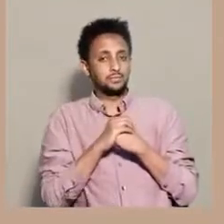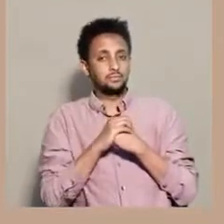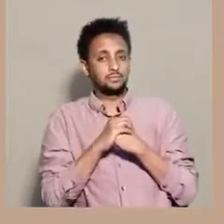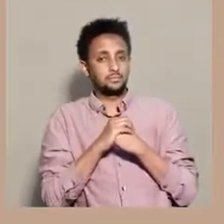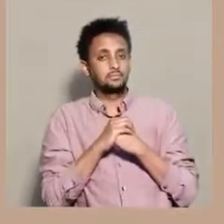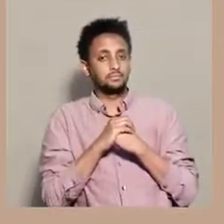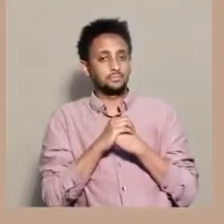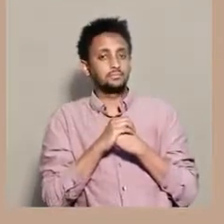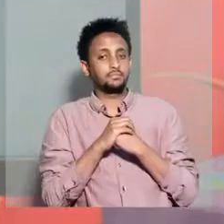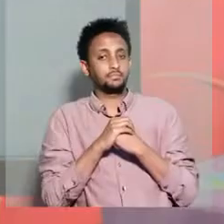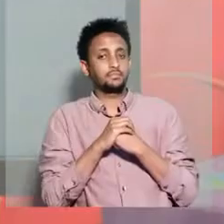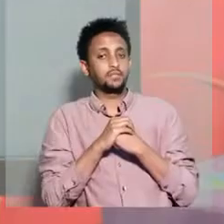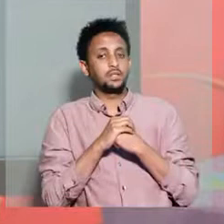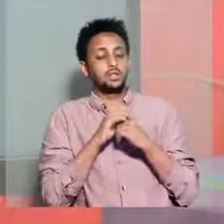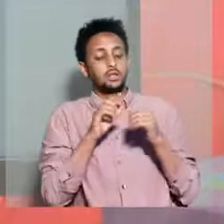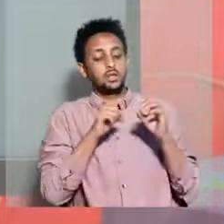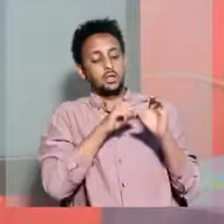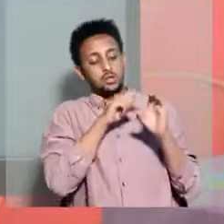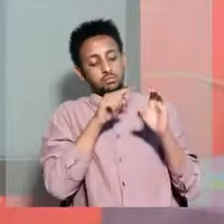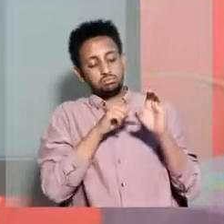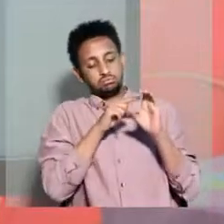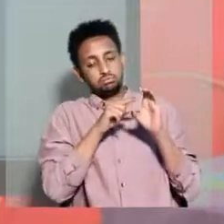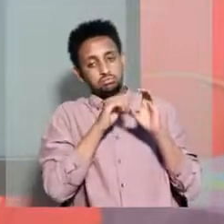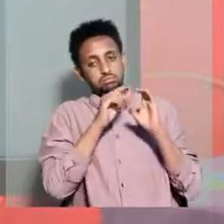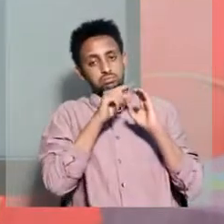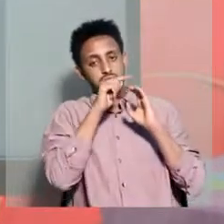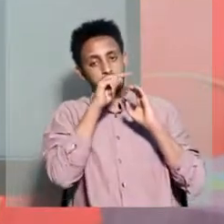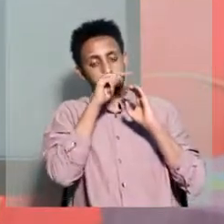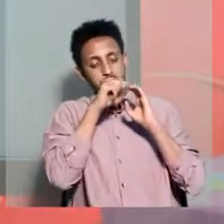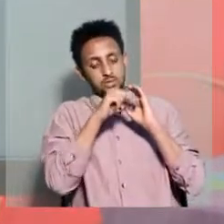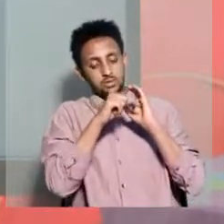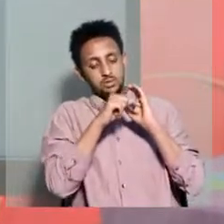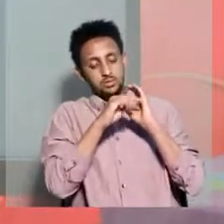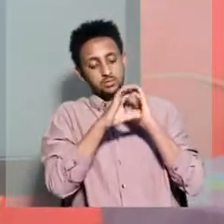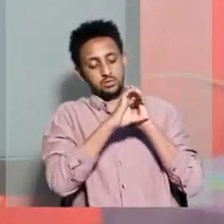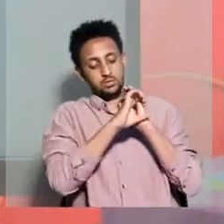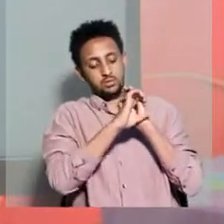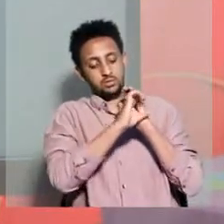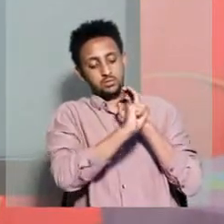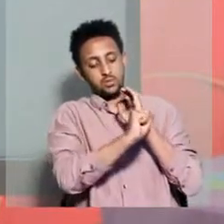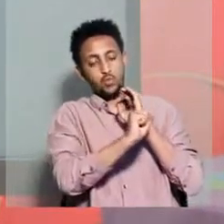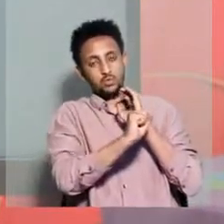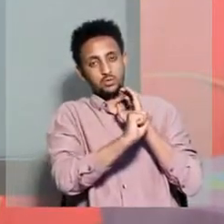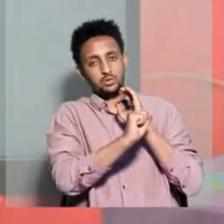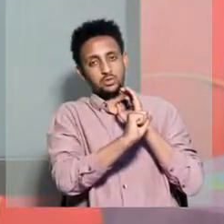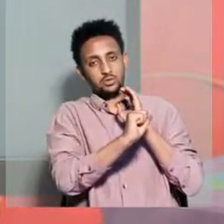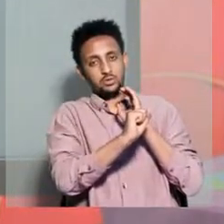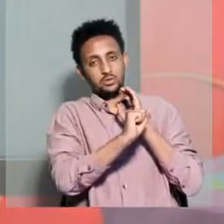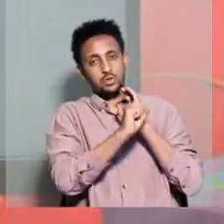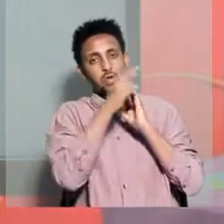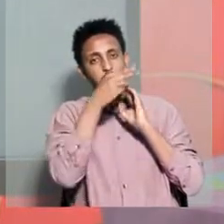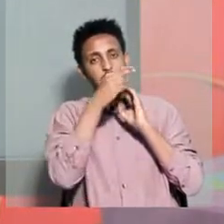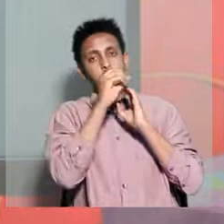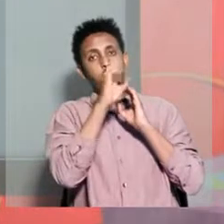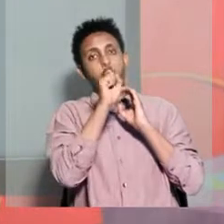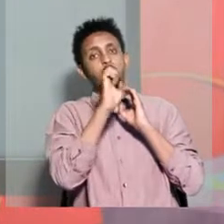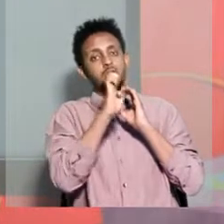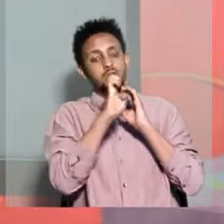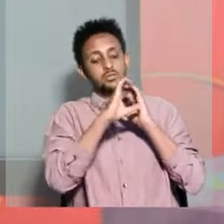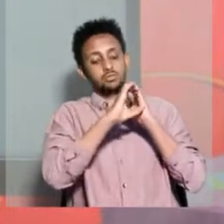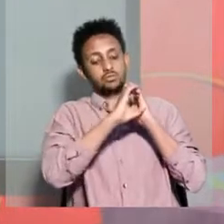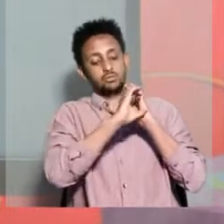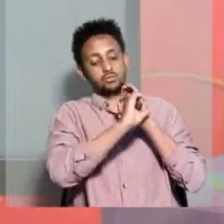This is a nozzle, and then the hose ends up with a nozzle. Here you have a hose. And